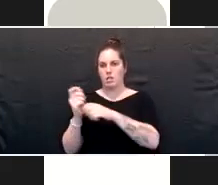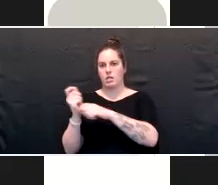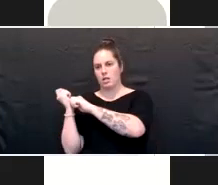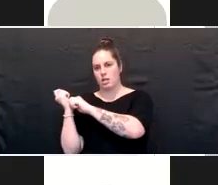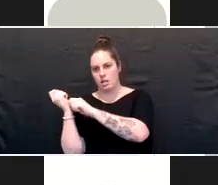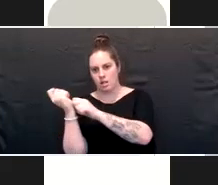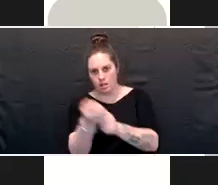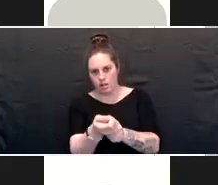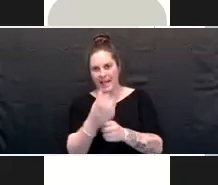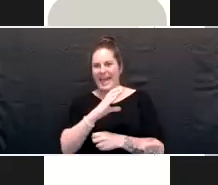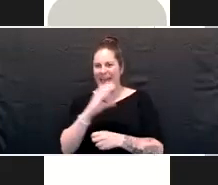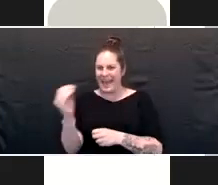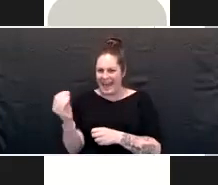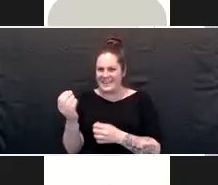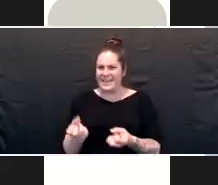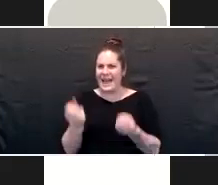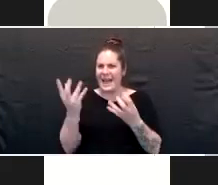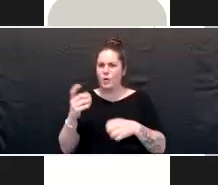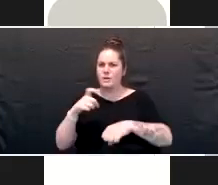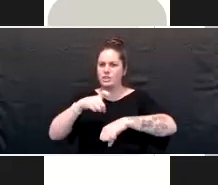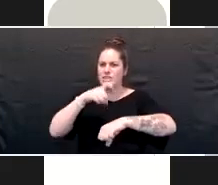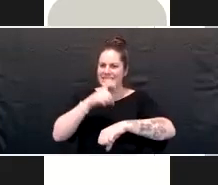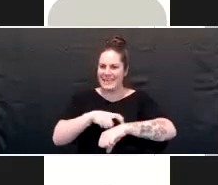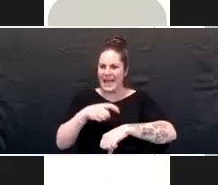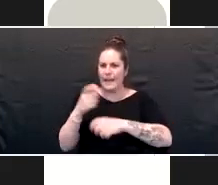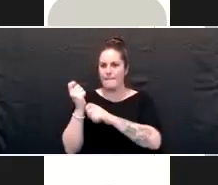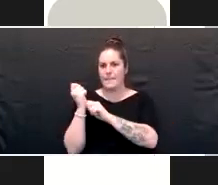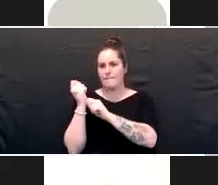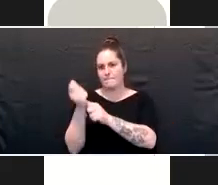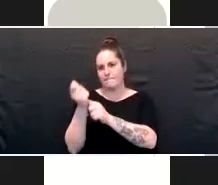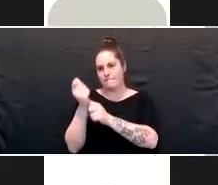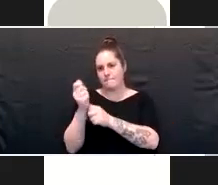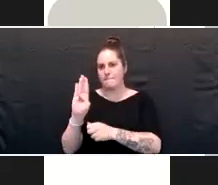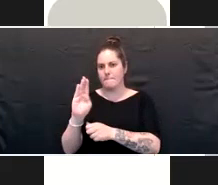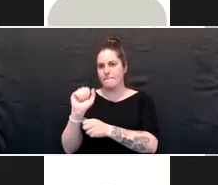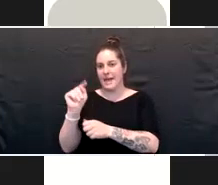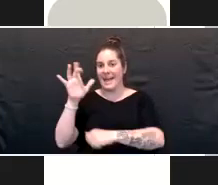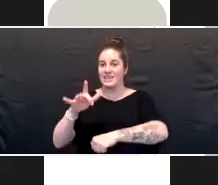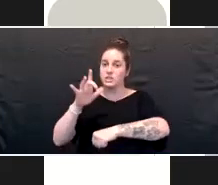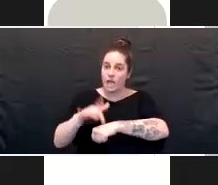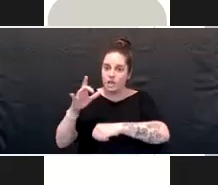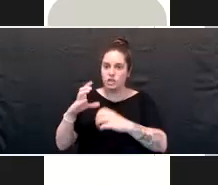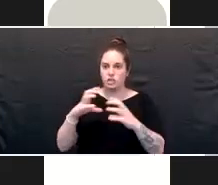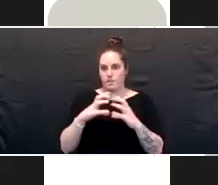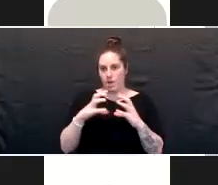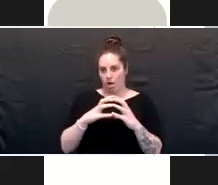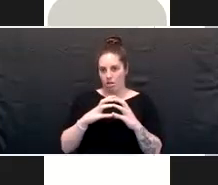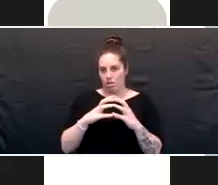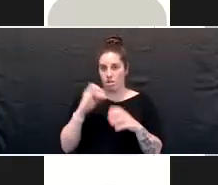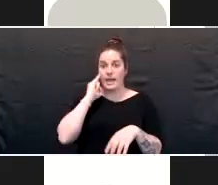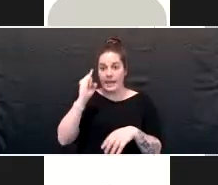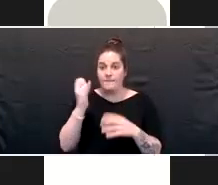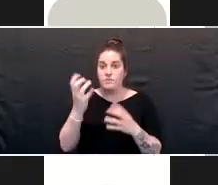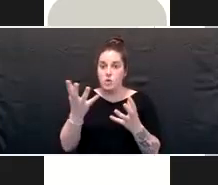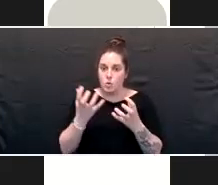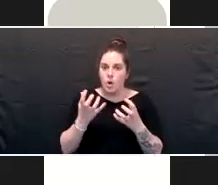long is the bat in contact with the ball? So if you want to do a good job of as